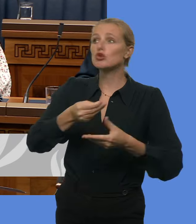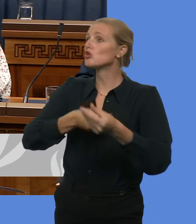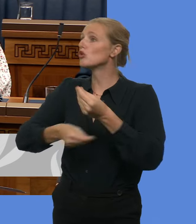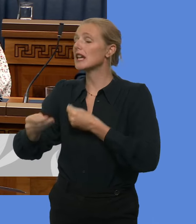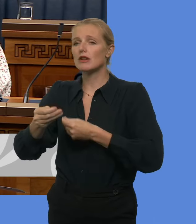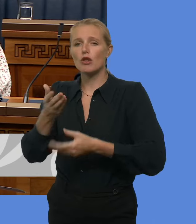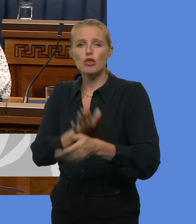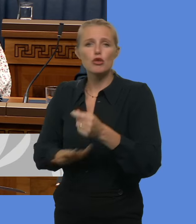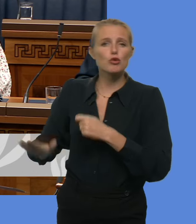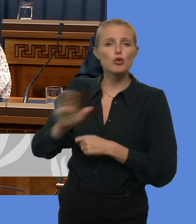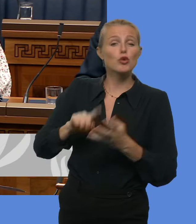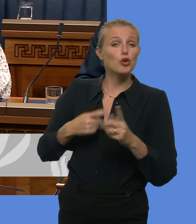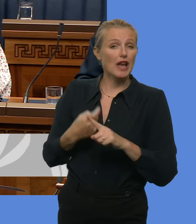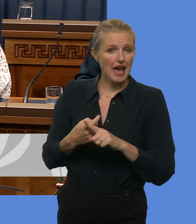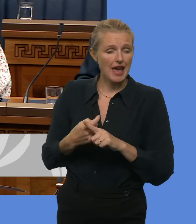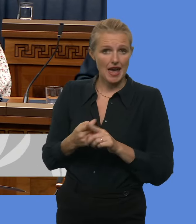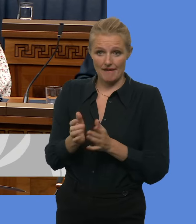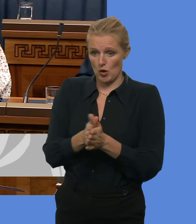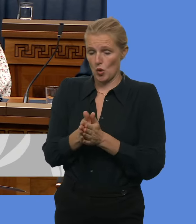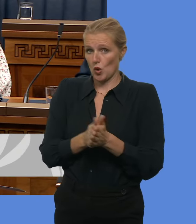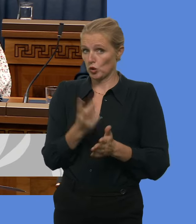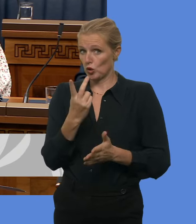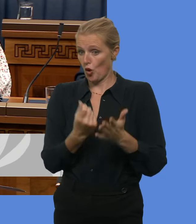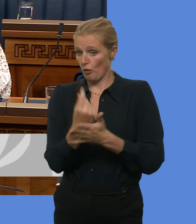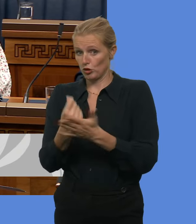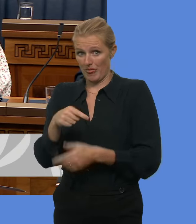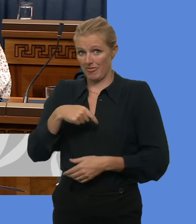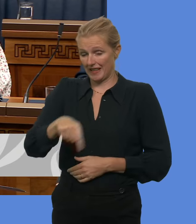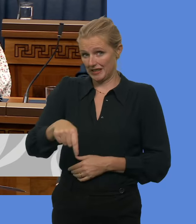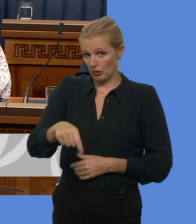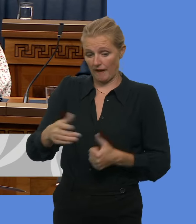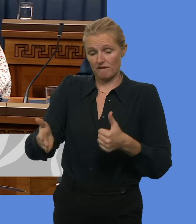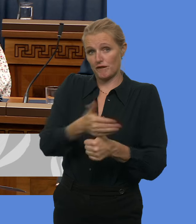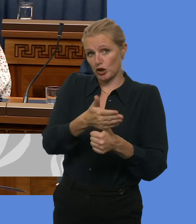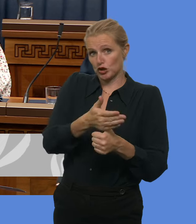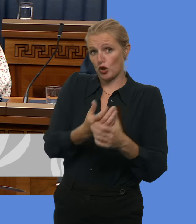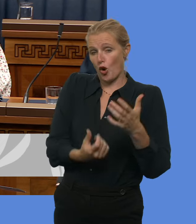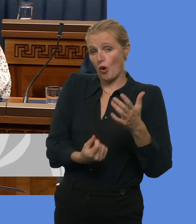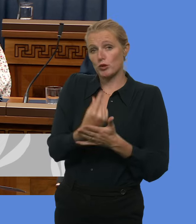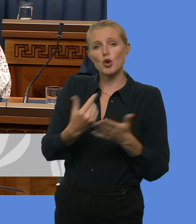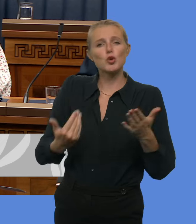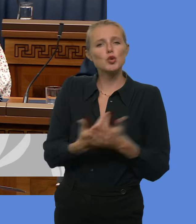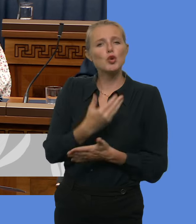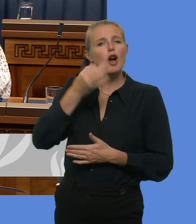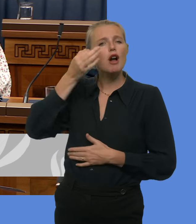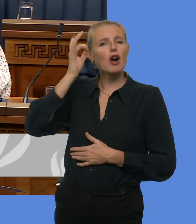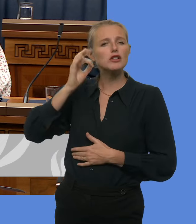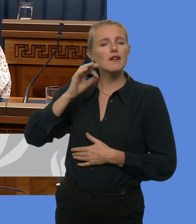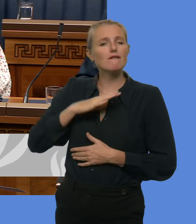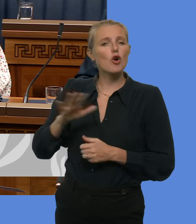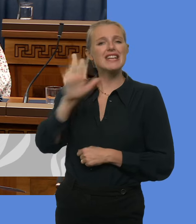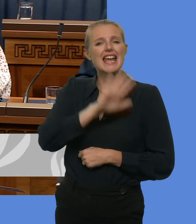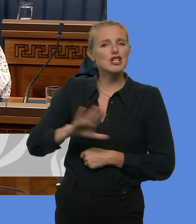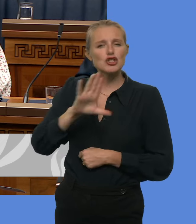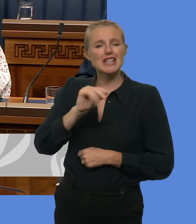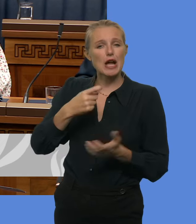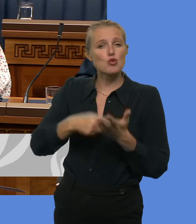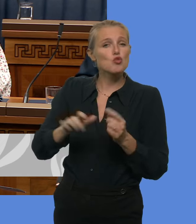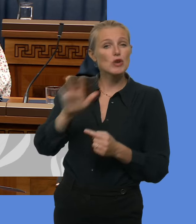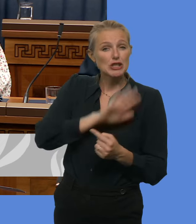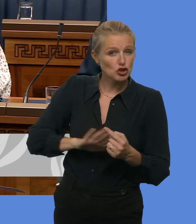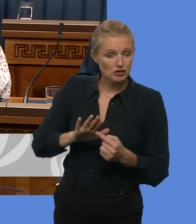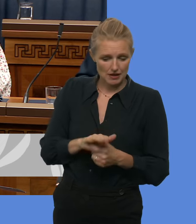UK. I welcome that there are two opportunities coming up this week. Firstly, in terms of the new Council for Nations and Regions, which will happen